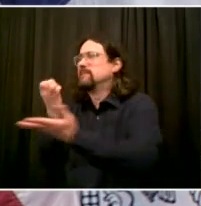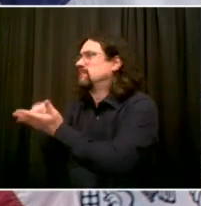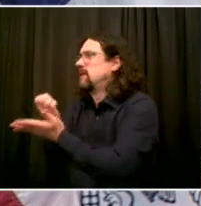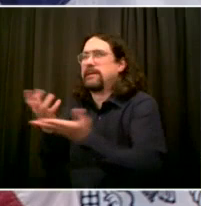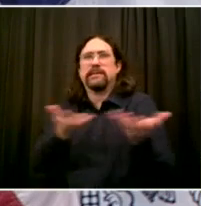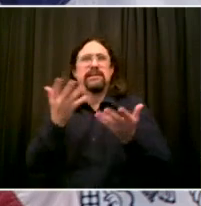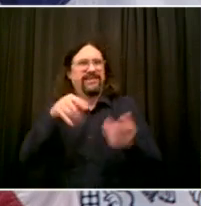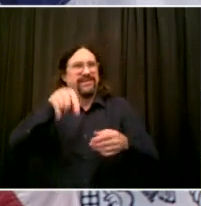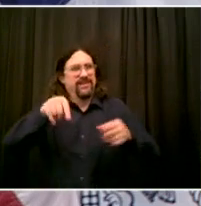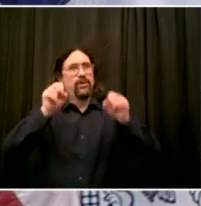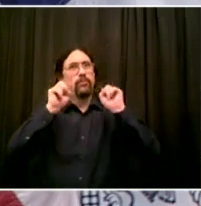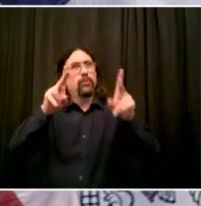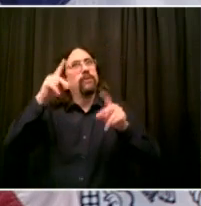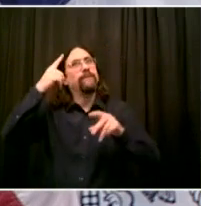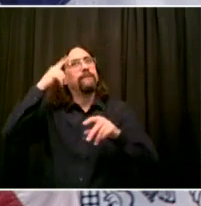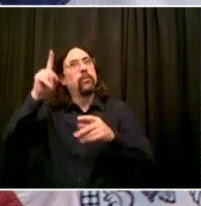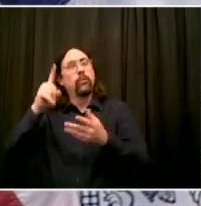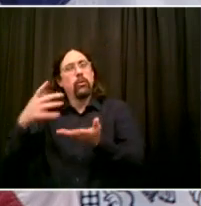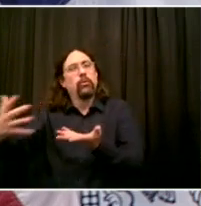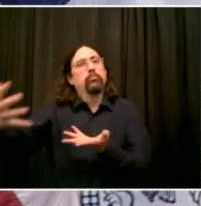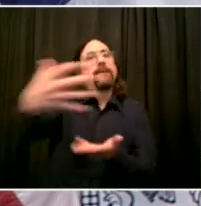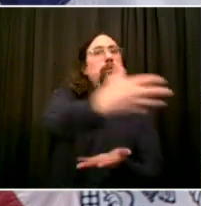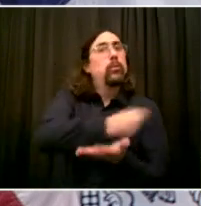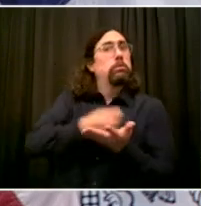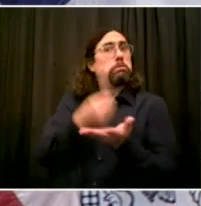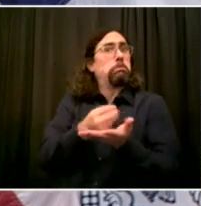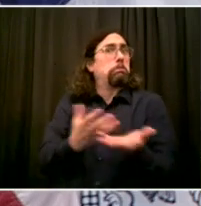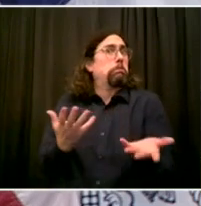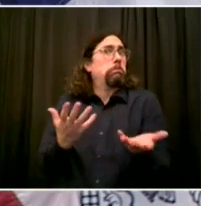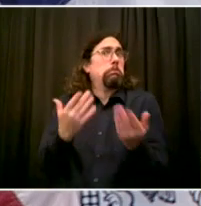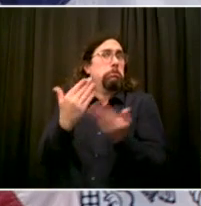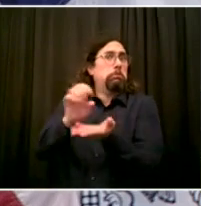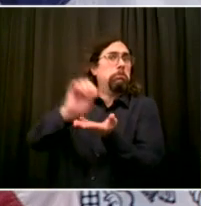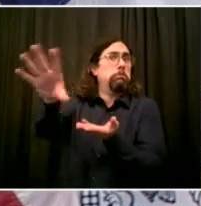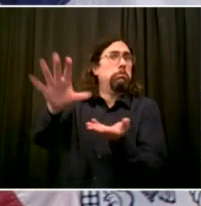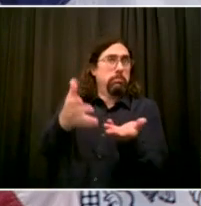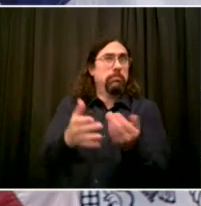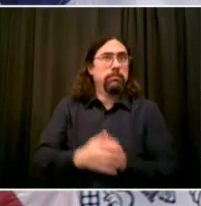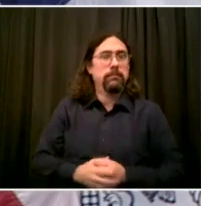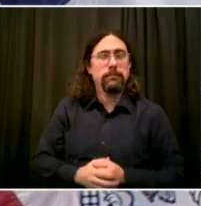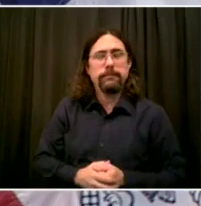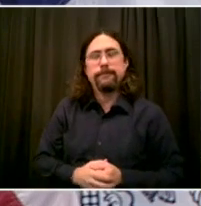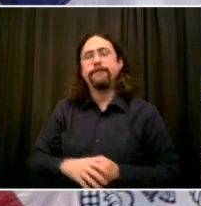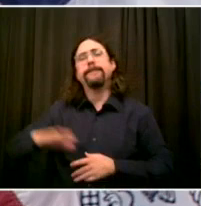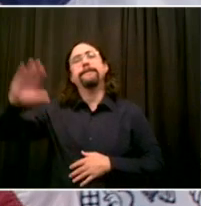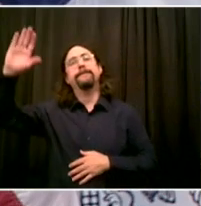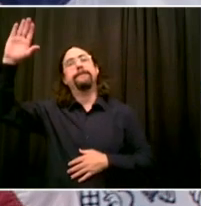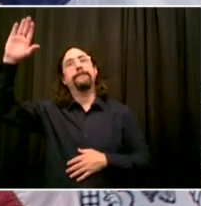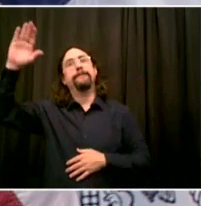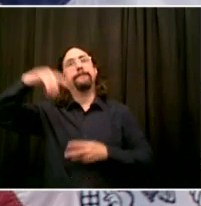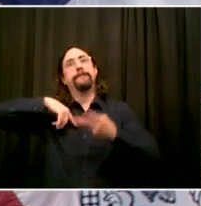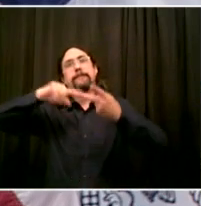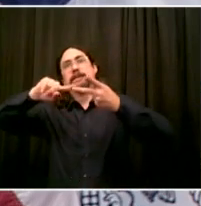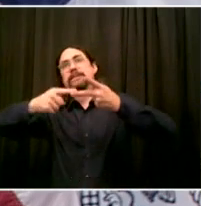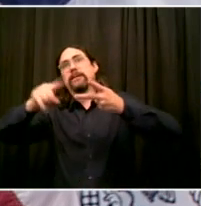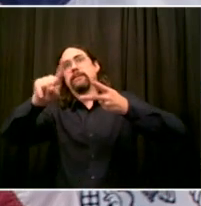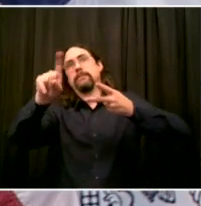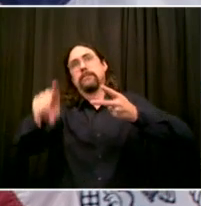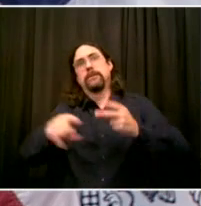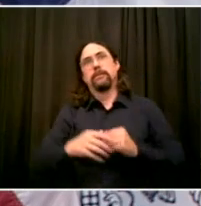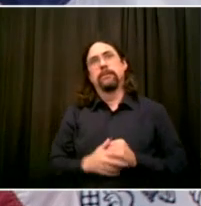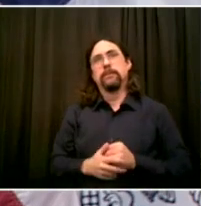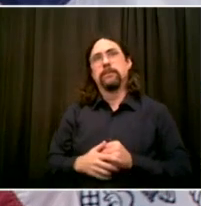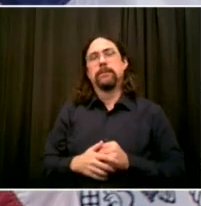The MTA has said it may run out of emergency funding by the end of the month. I know its funding isn't necessarily your